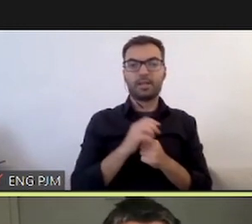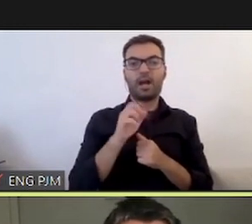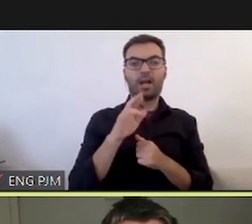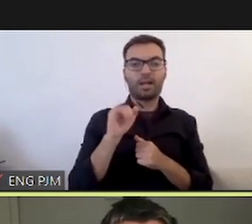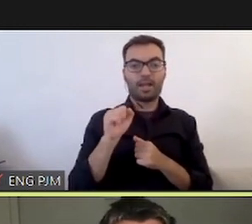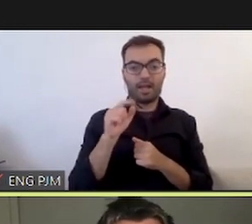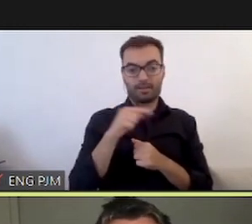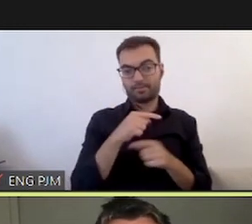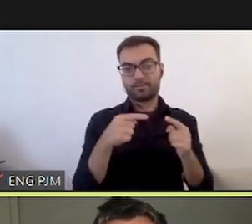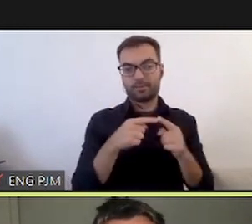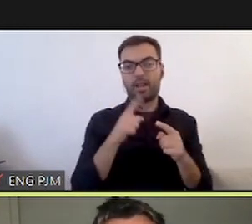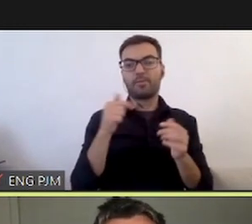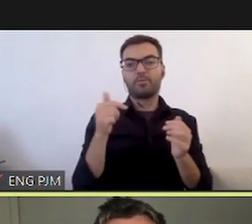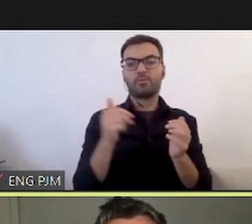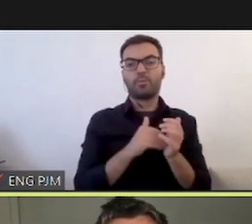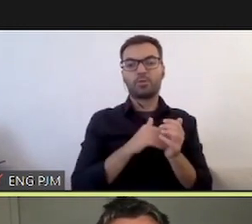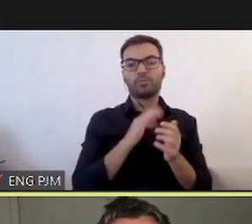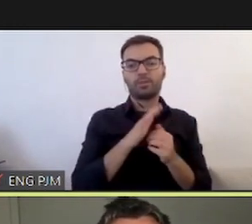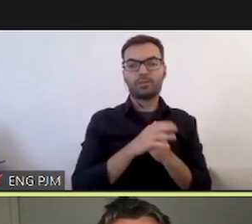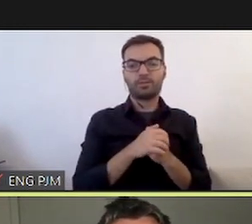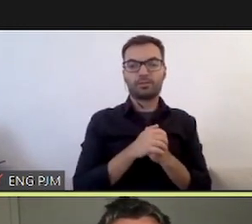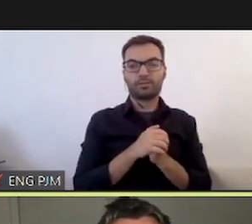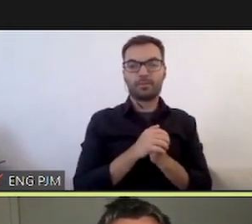ARIA, you need to have a